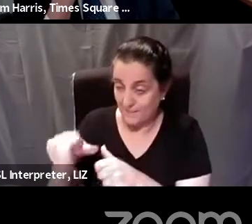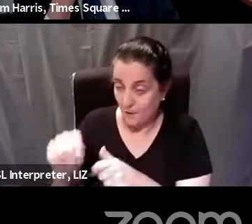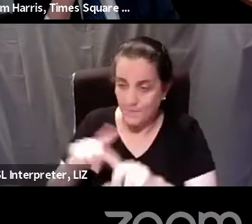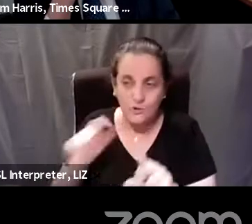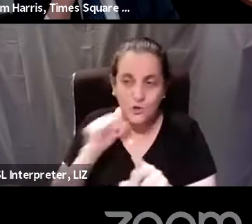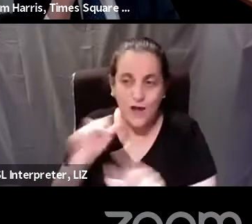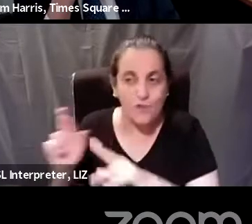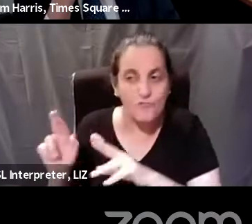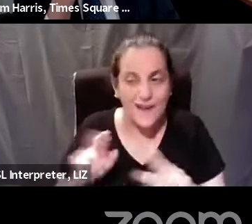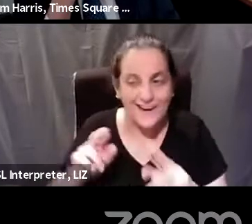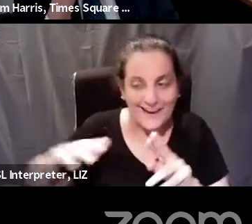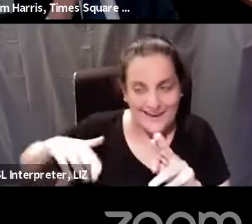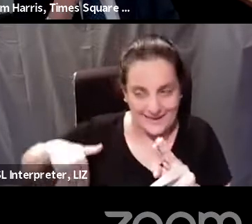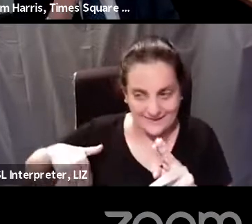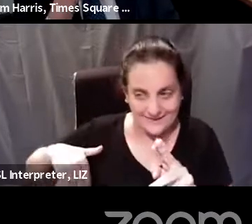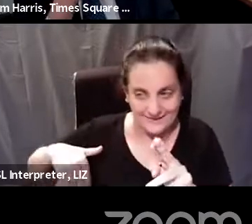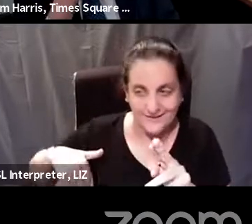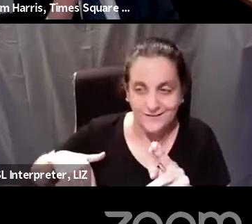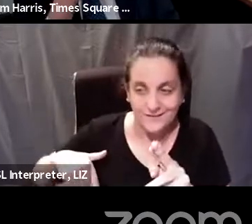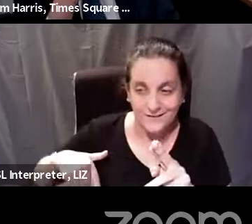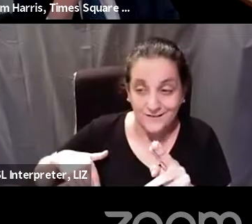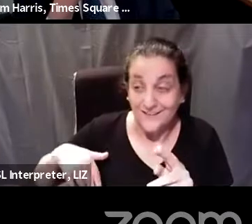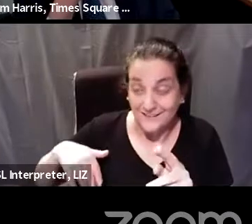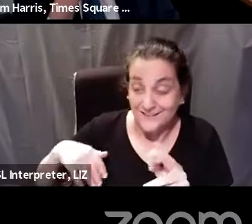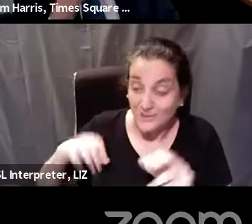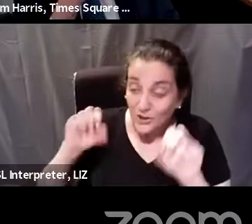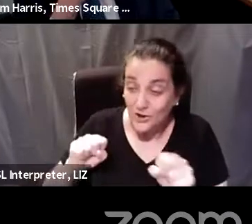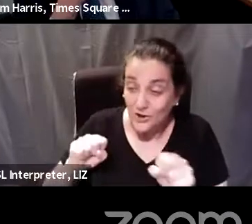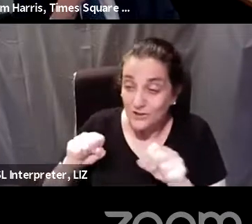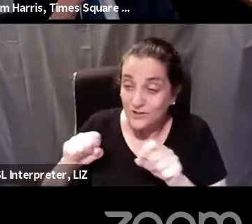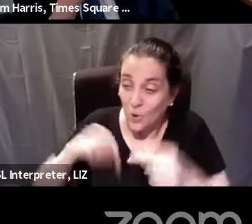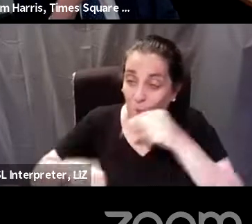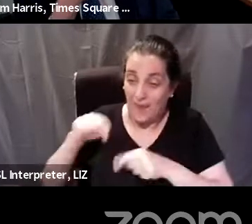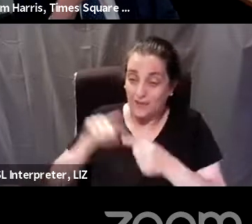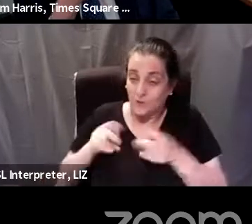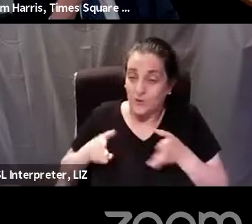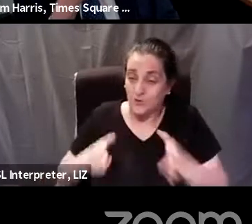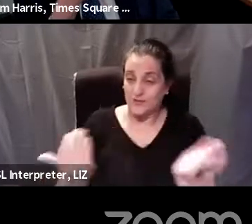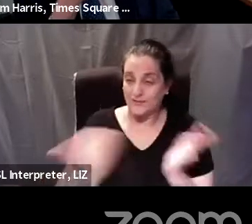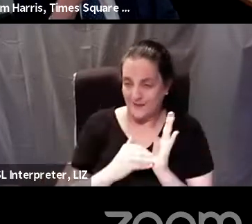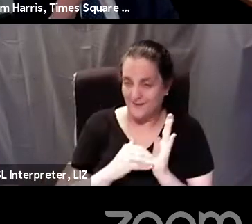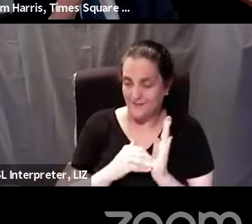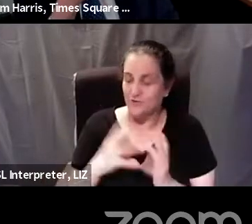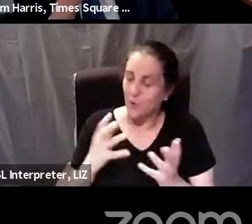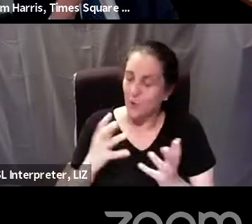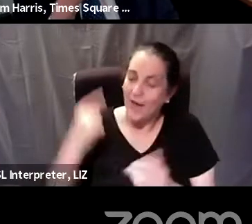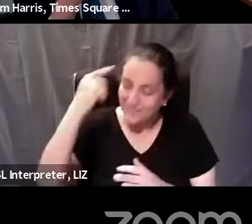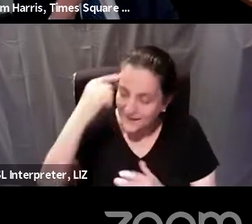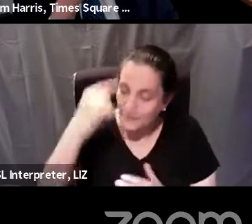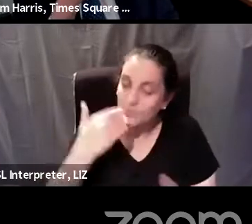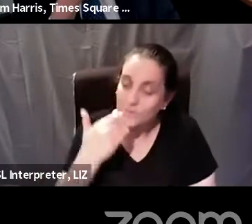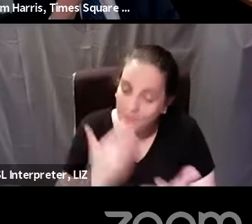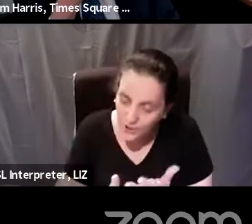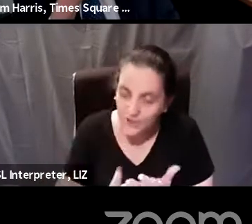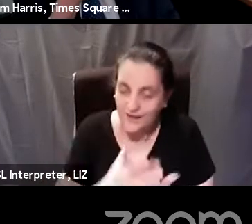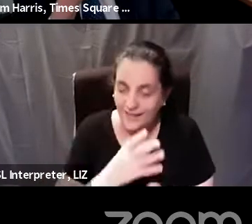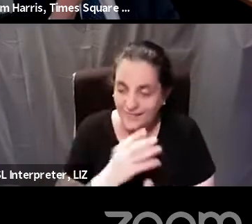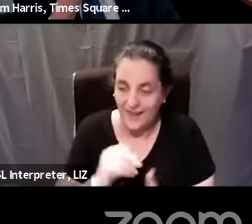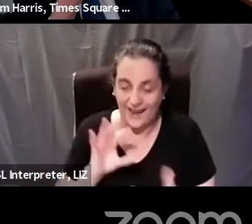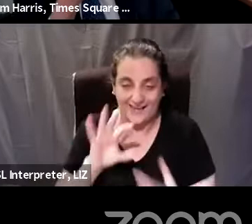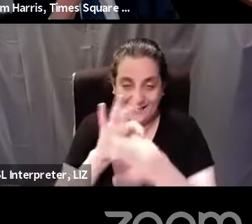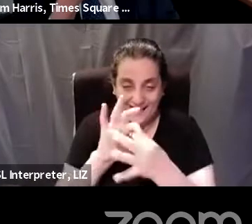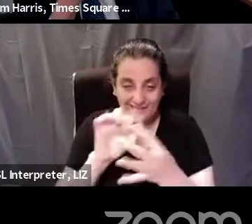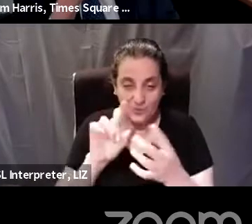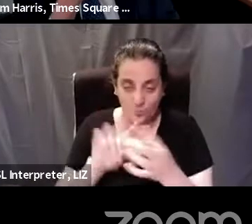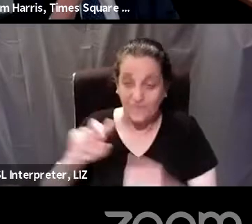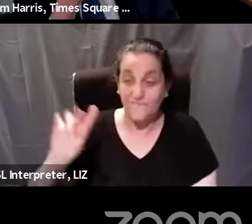back in the experience of homelessness. So I'm glad that I connected with Fountain House